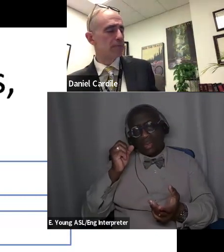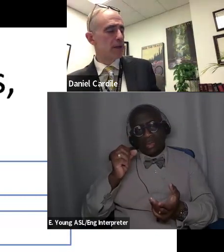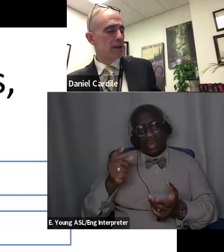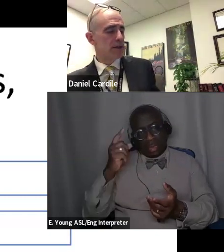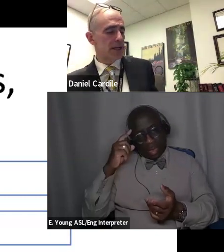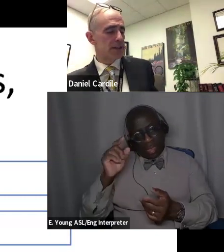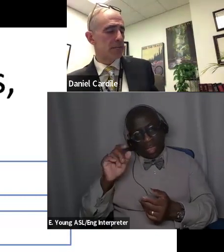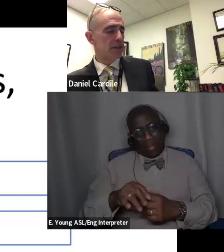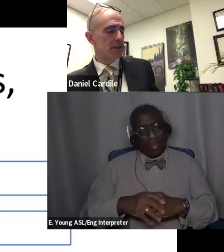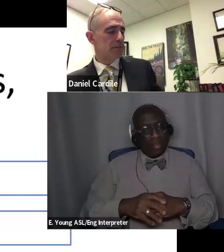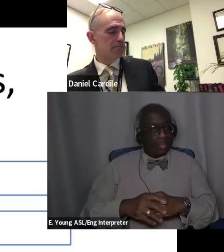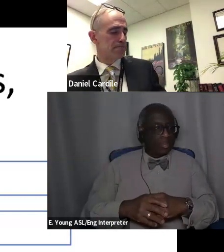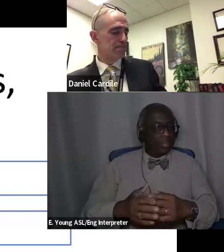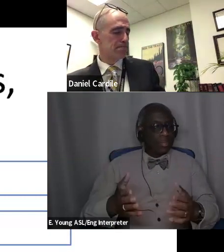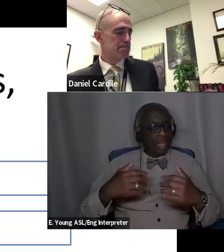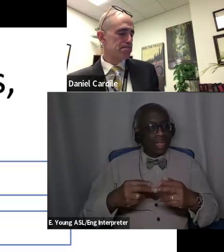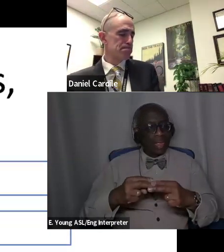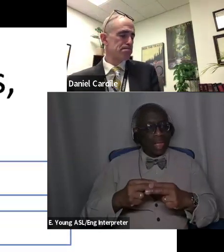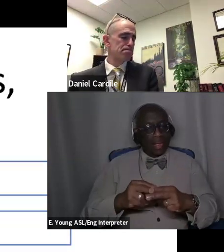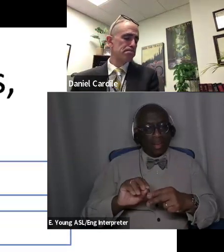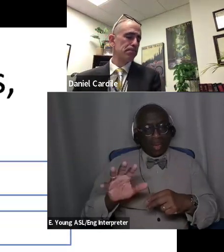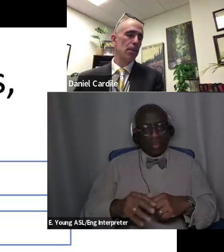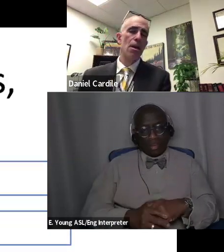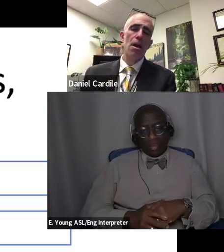be. Next slide, please.